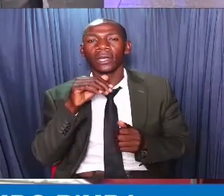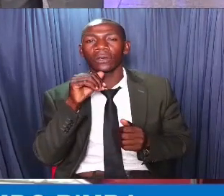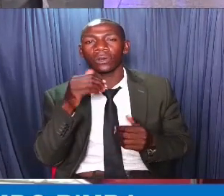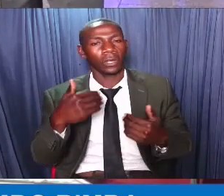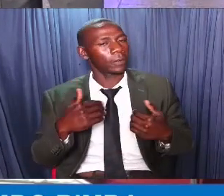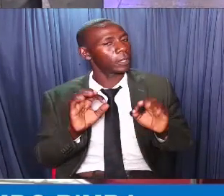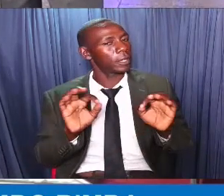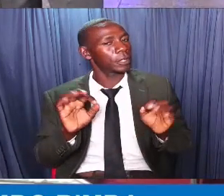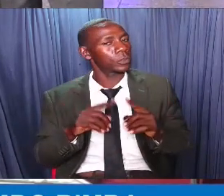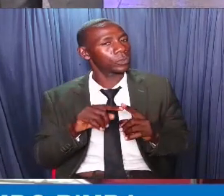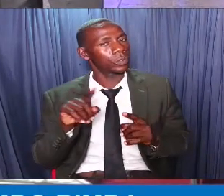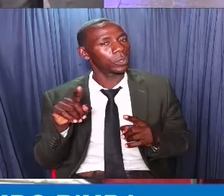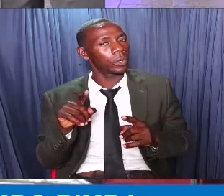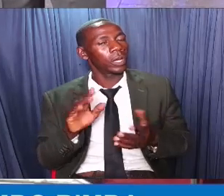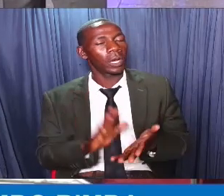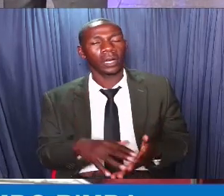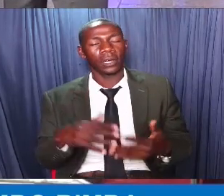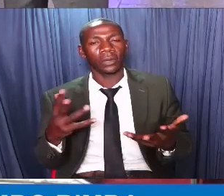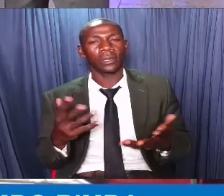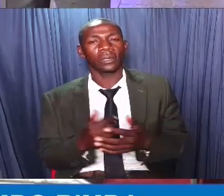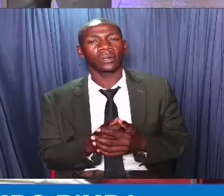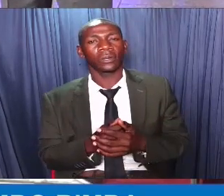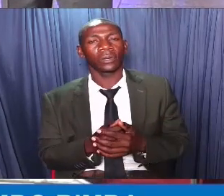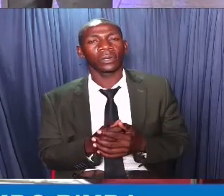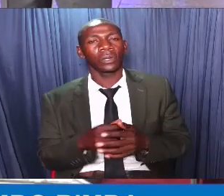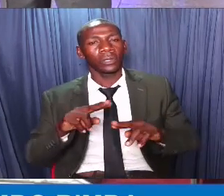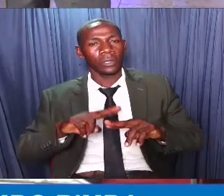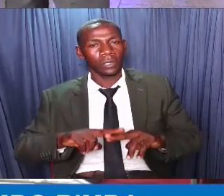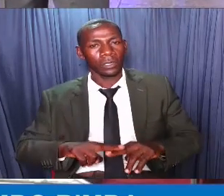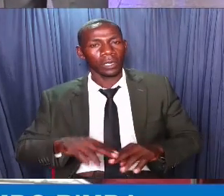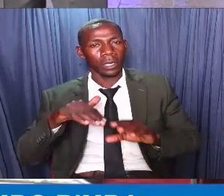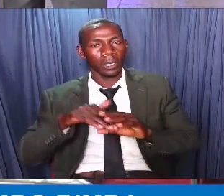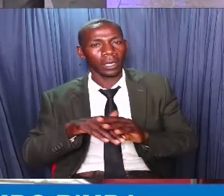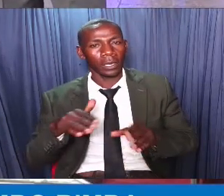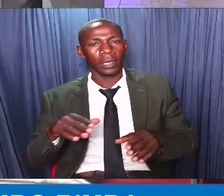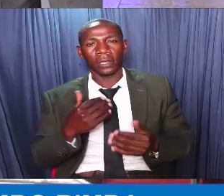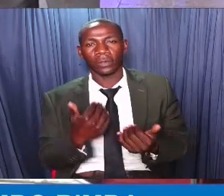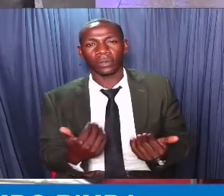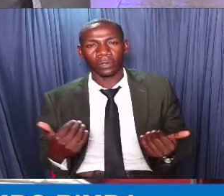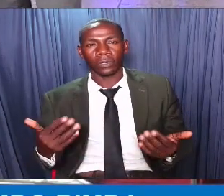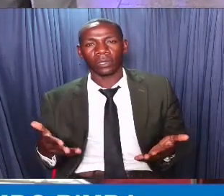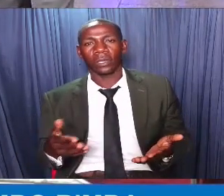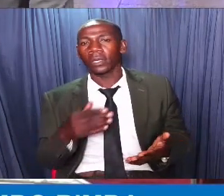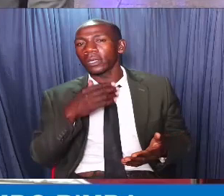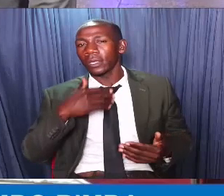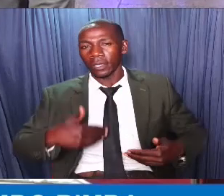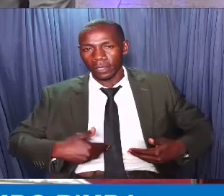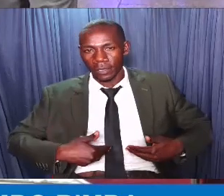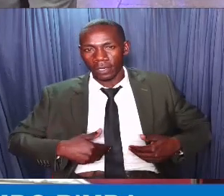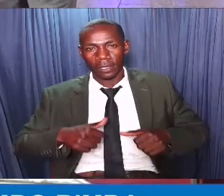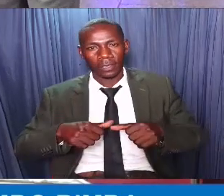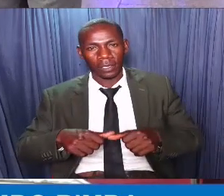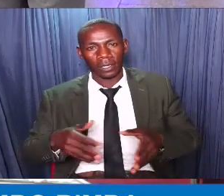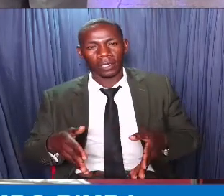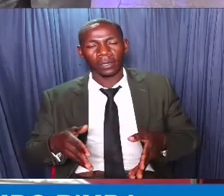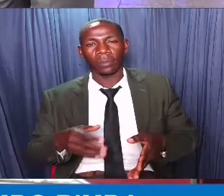I have nothing against you. Hallelujah. Hallelujah. Ndio mkae humu vijana. Abide here youth. Vijana mkae humu. Boys and